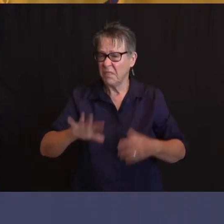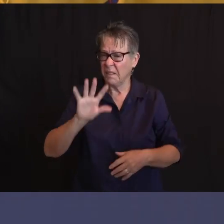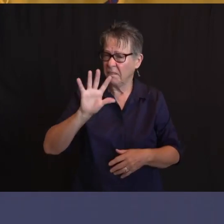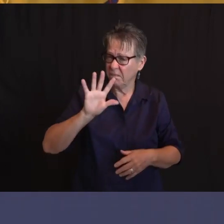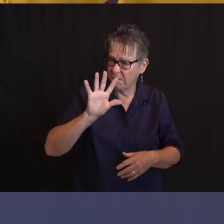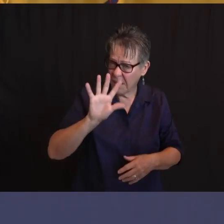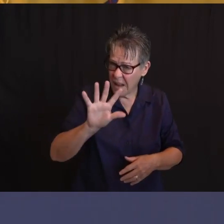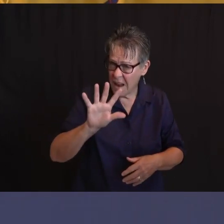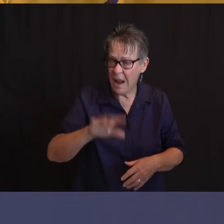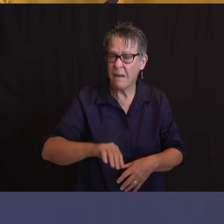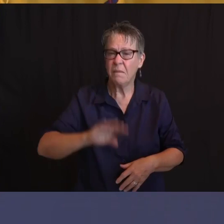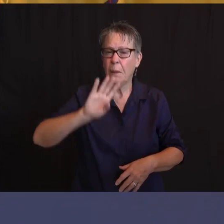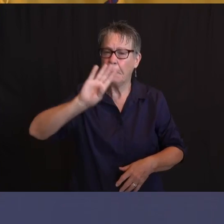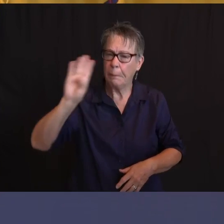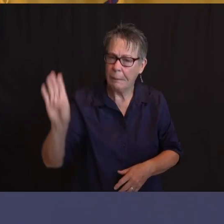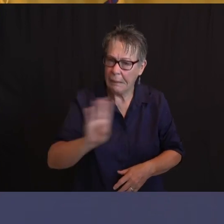fiscal